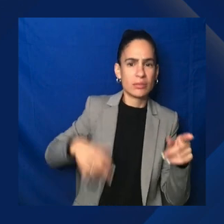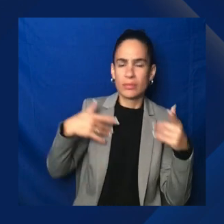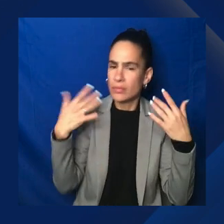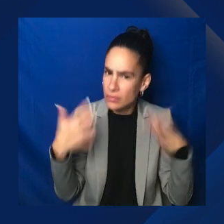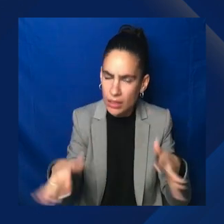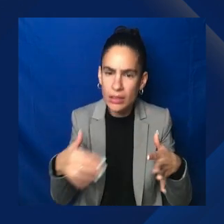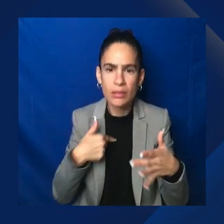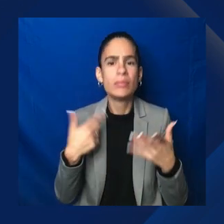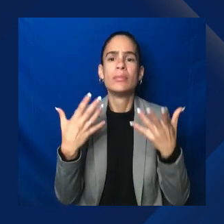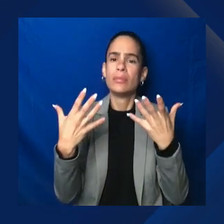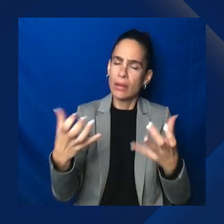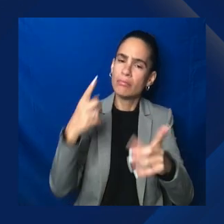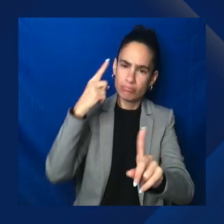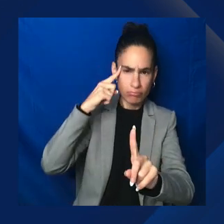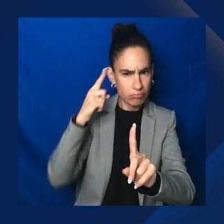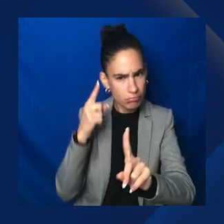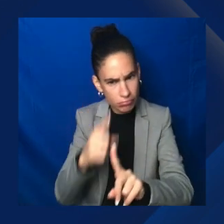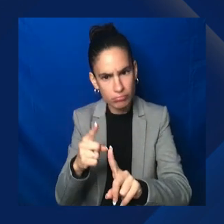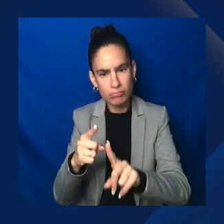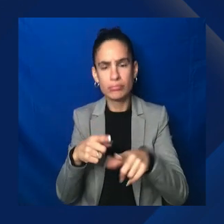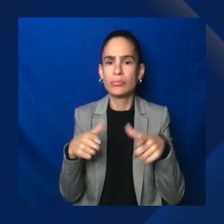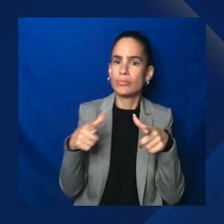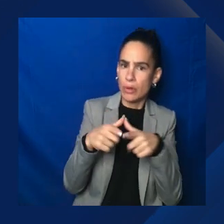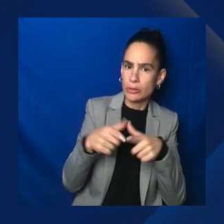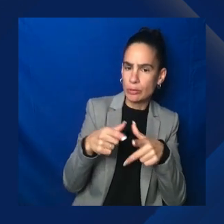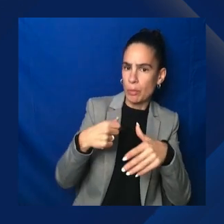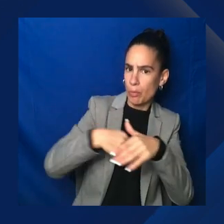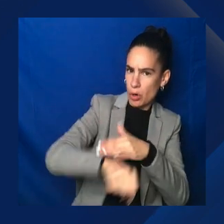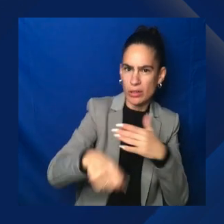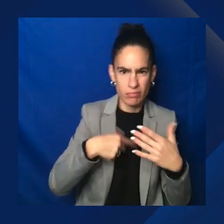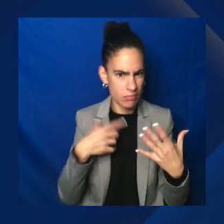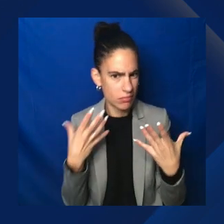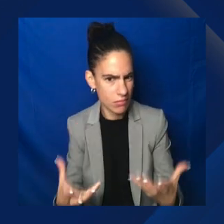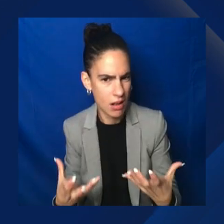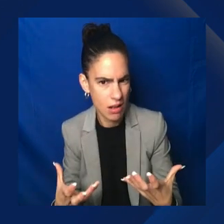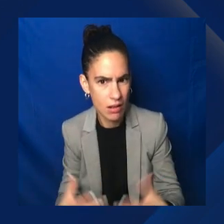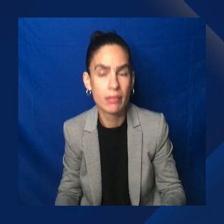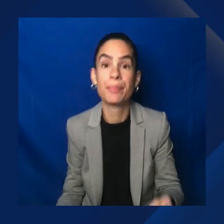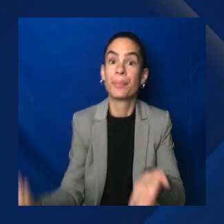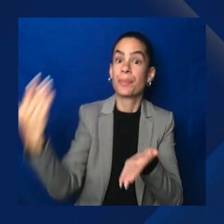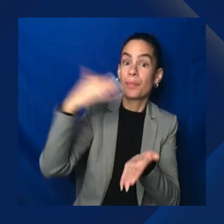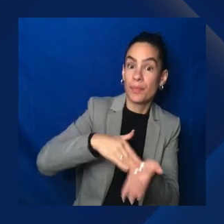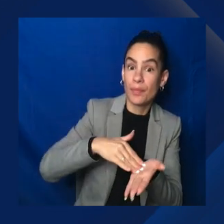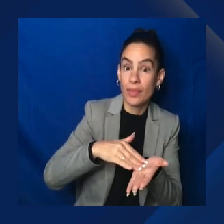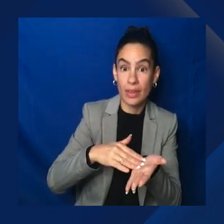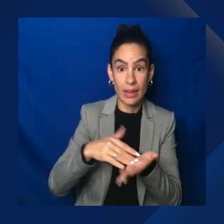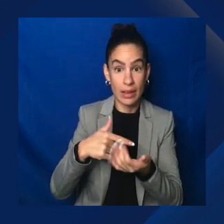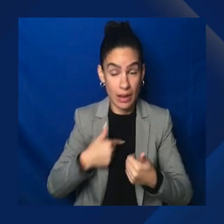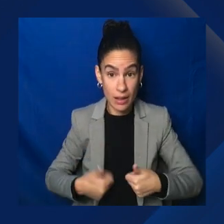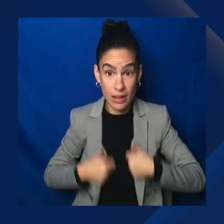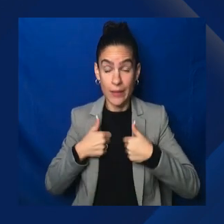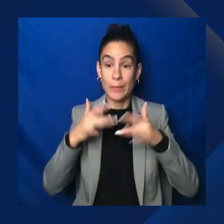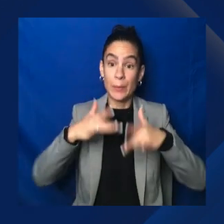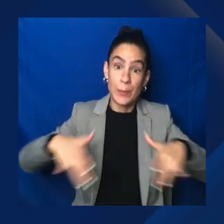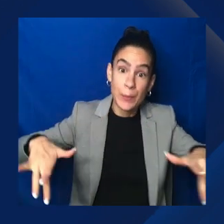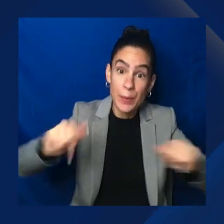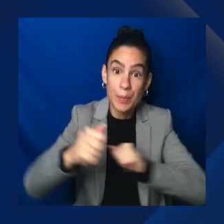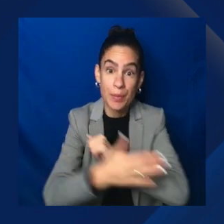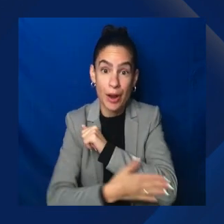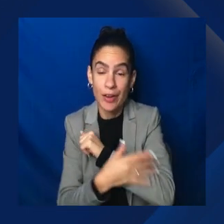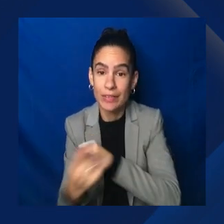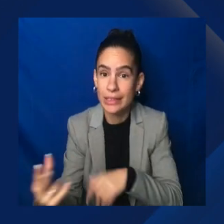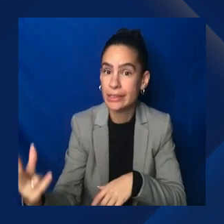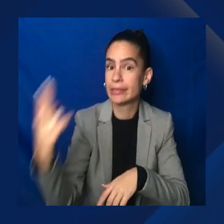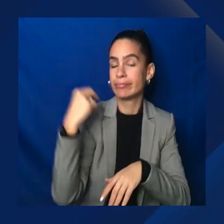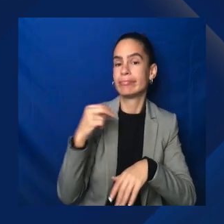birth. And once again, in our area being so rural, they would not allow us to do a vaginal birth as I'd